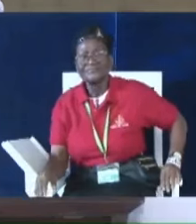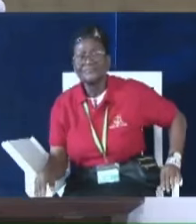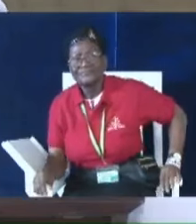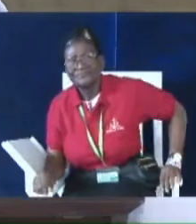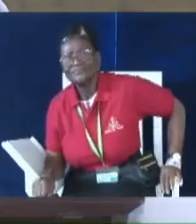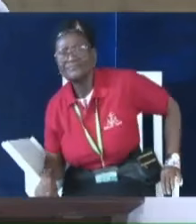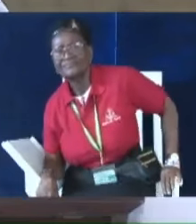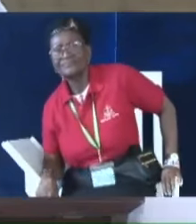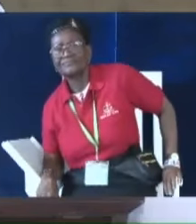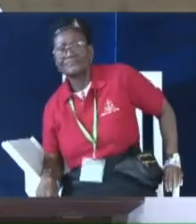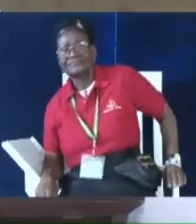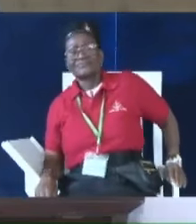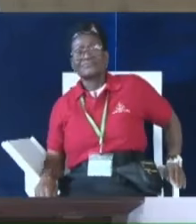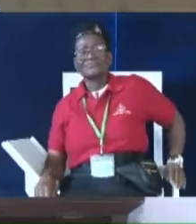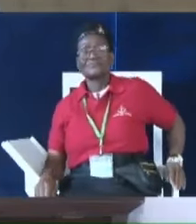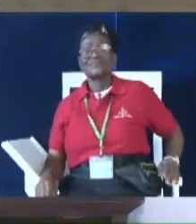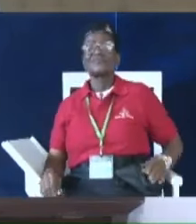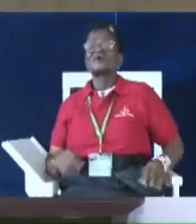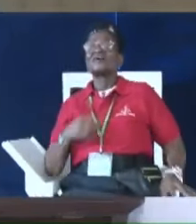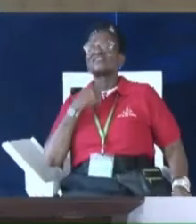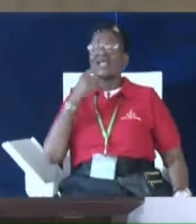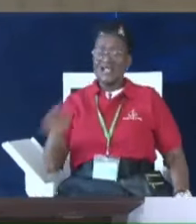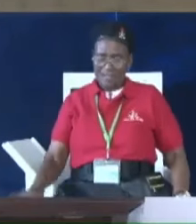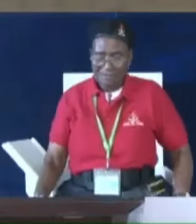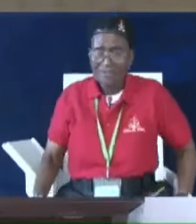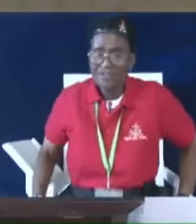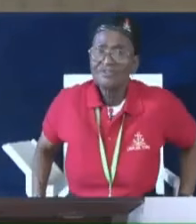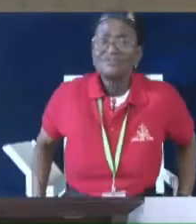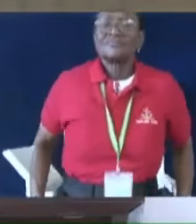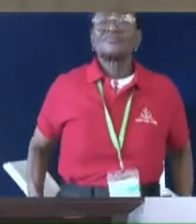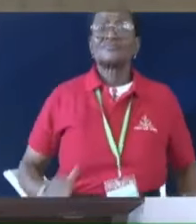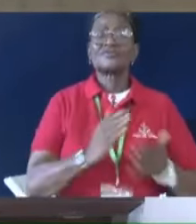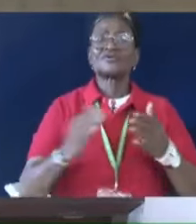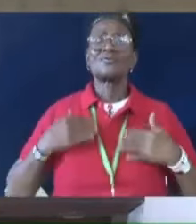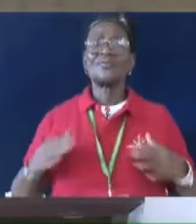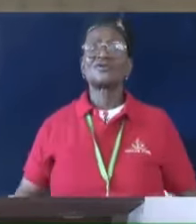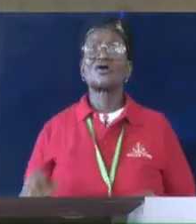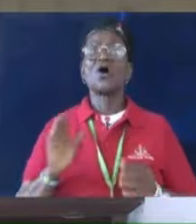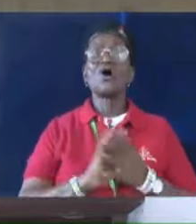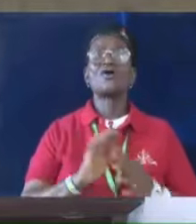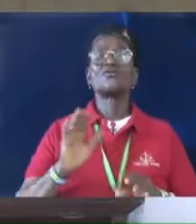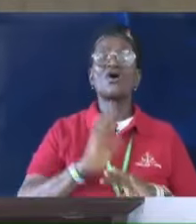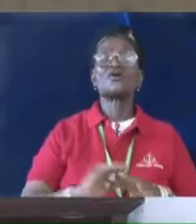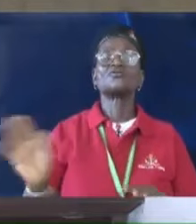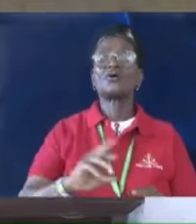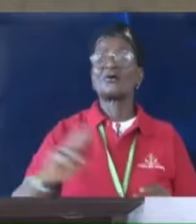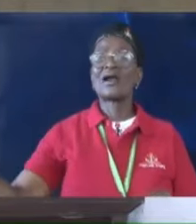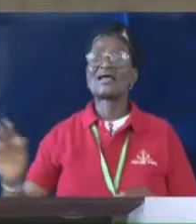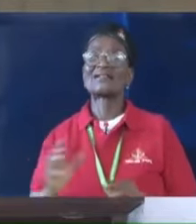Well, prophesy to somebody on your right and on your left and say, brother, sister,